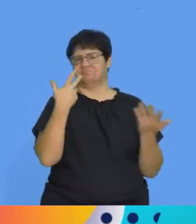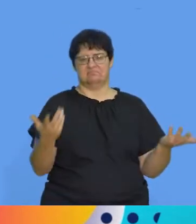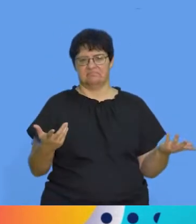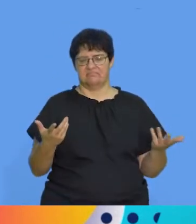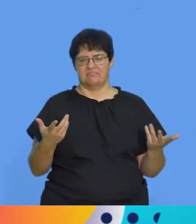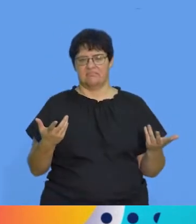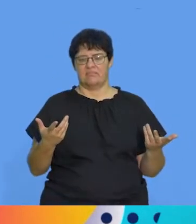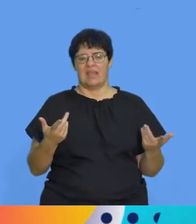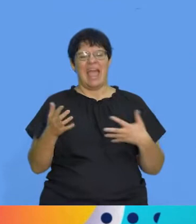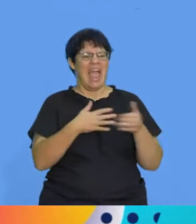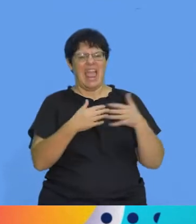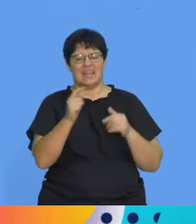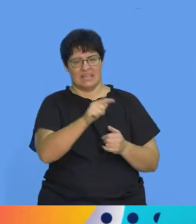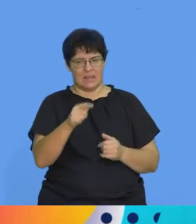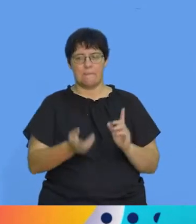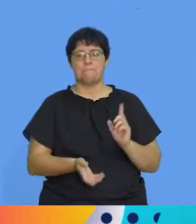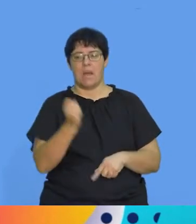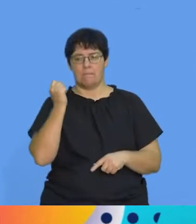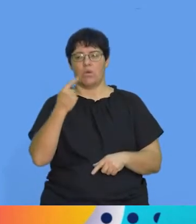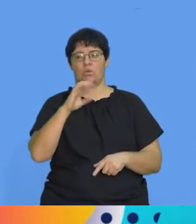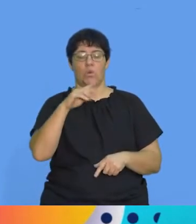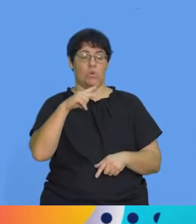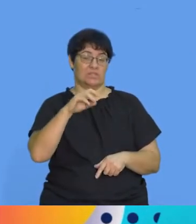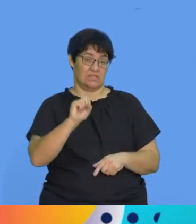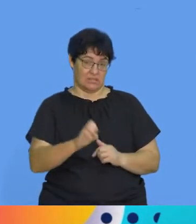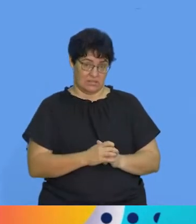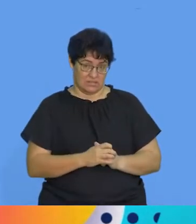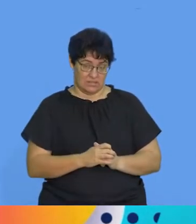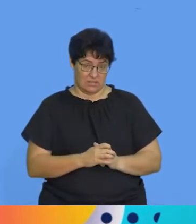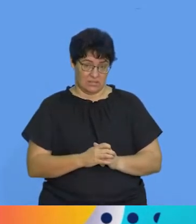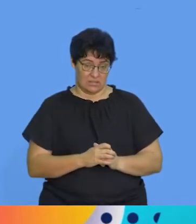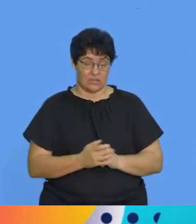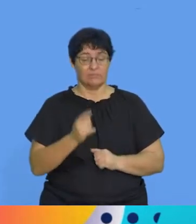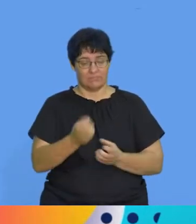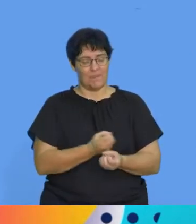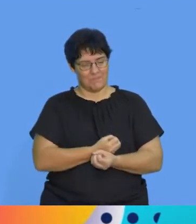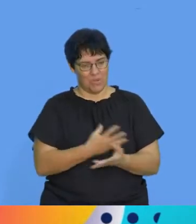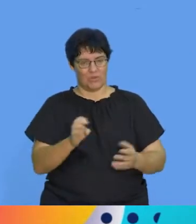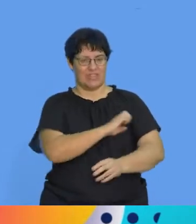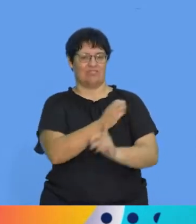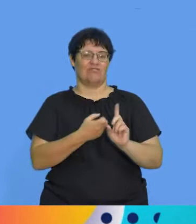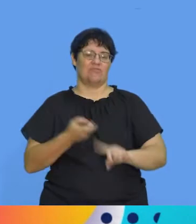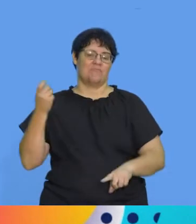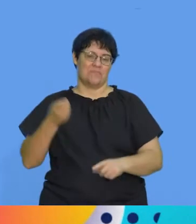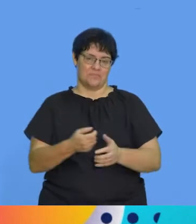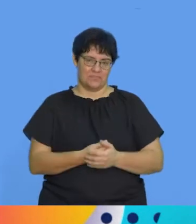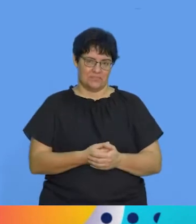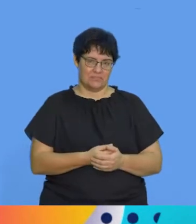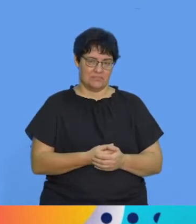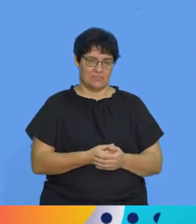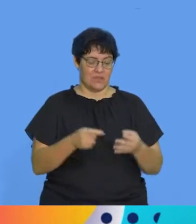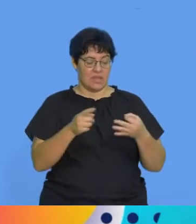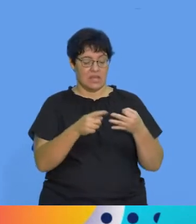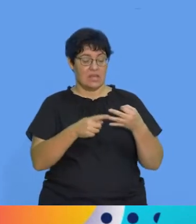your spaghetti. Any of those things, you're going to find glucose. And that is where you're going to get most of your energy